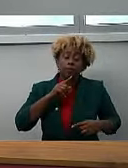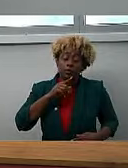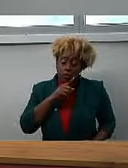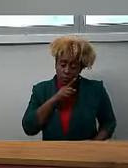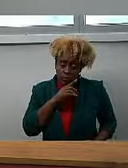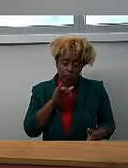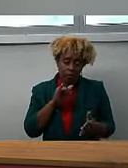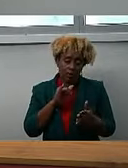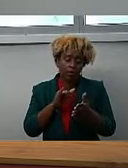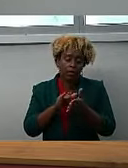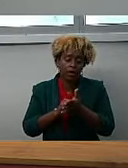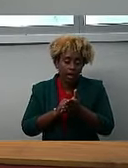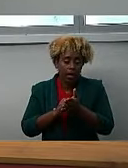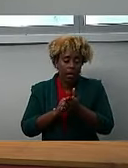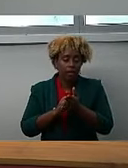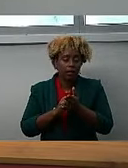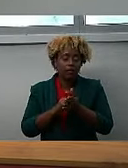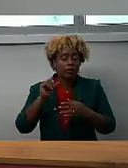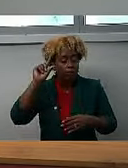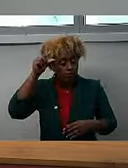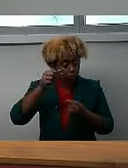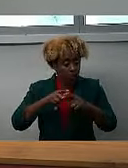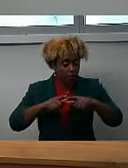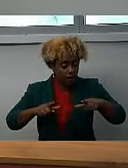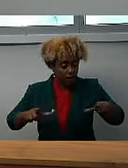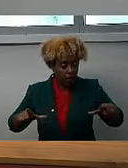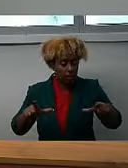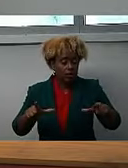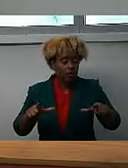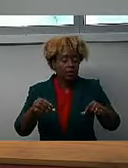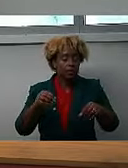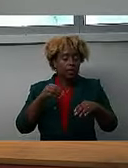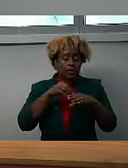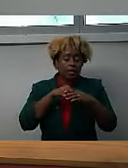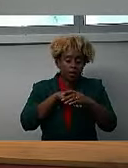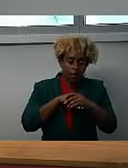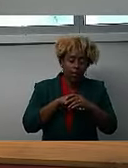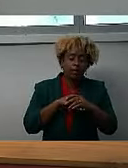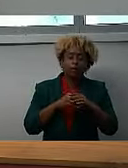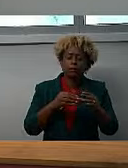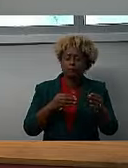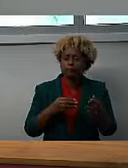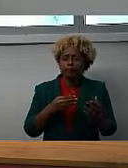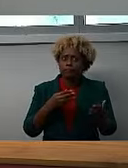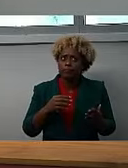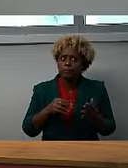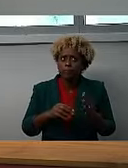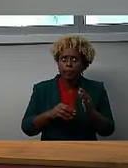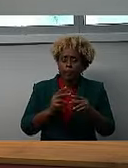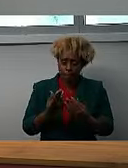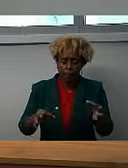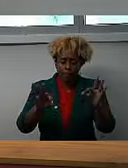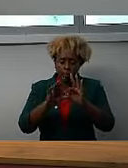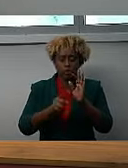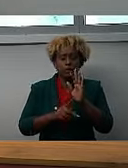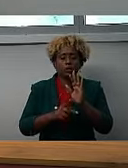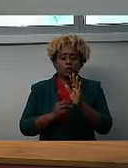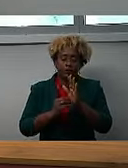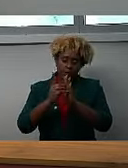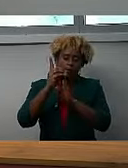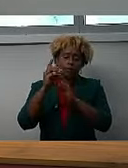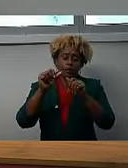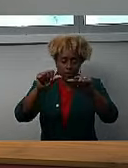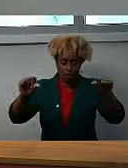state or crown lands which are strategically located in our prime developmental and tourist area